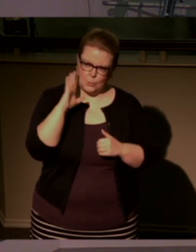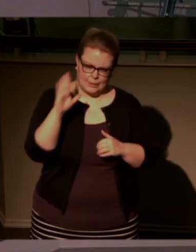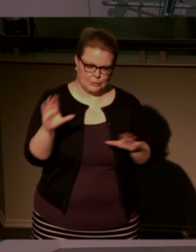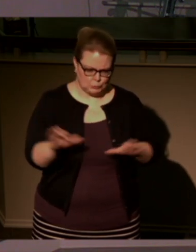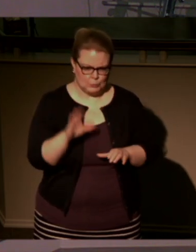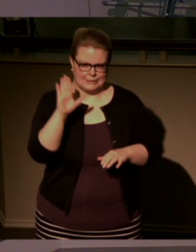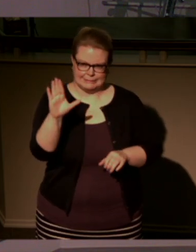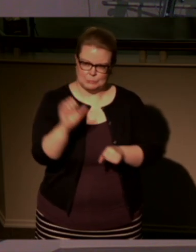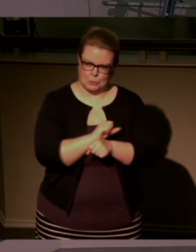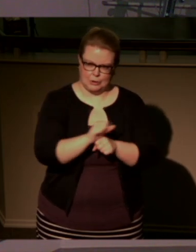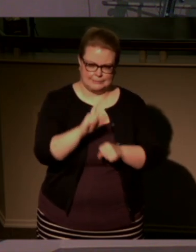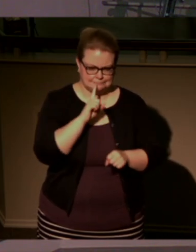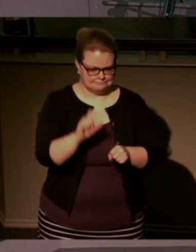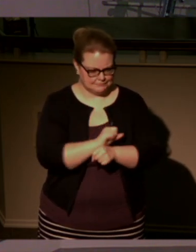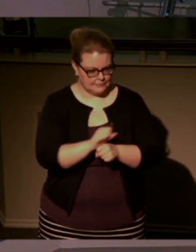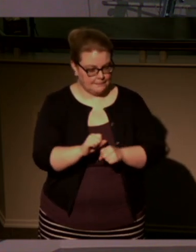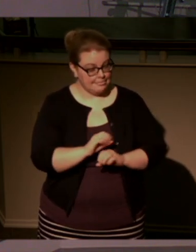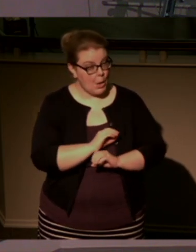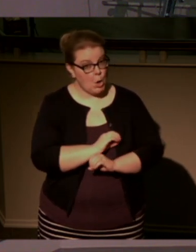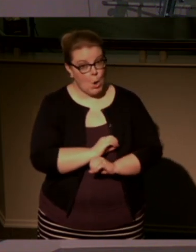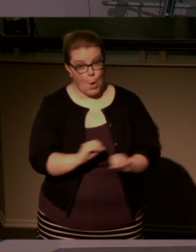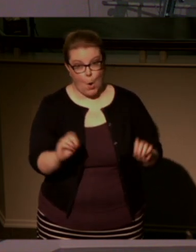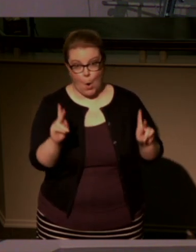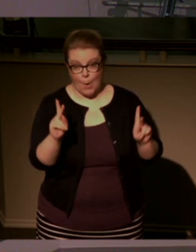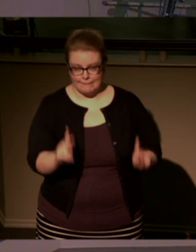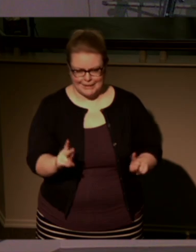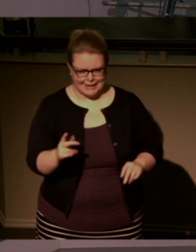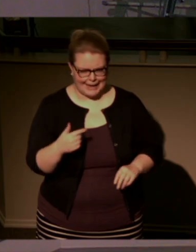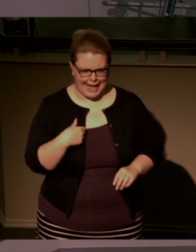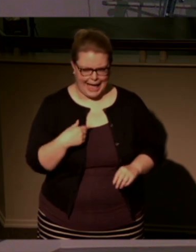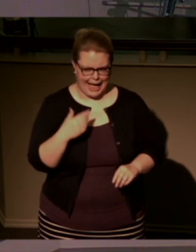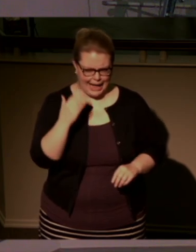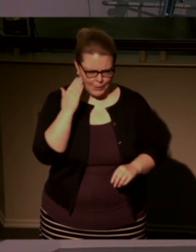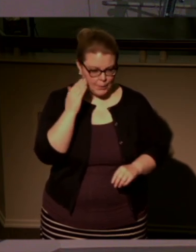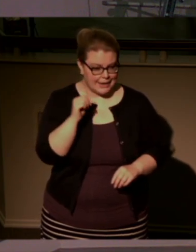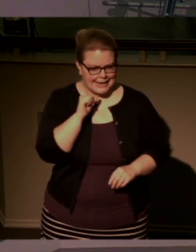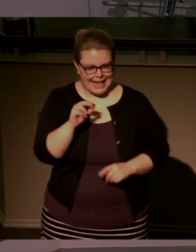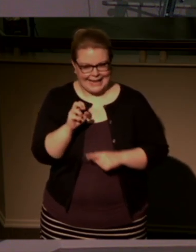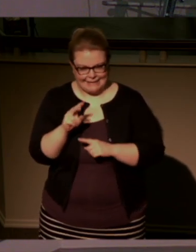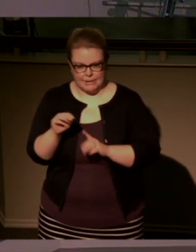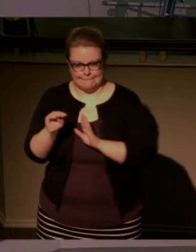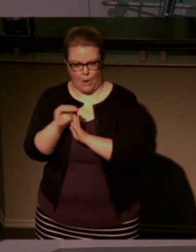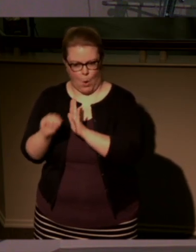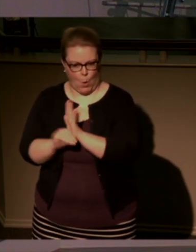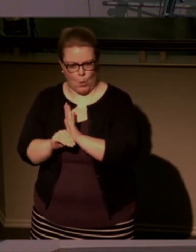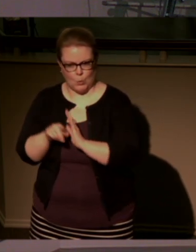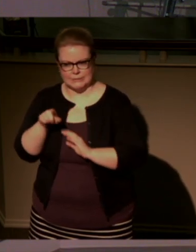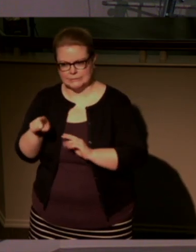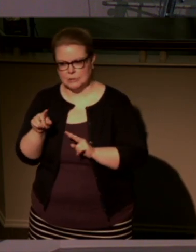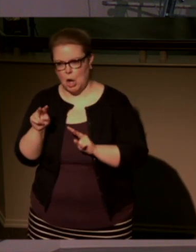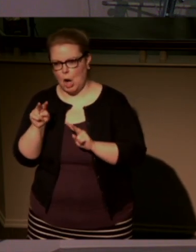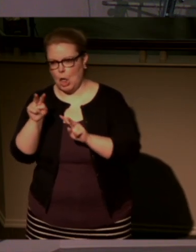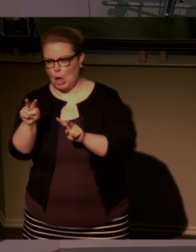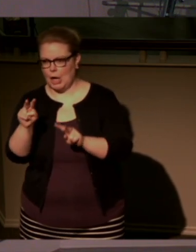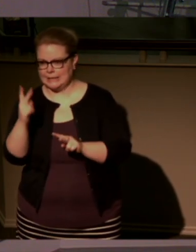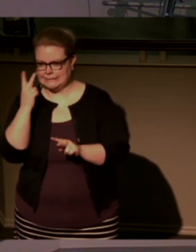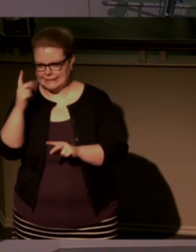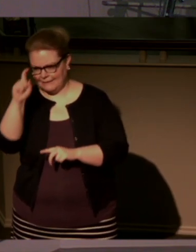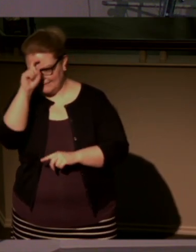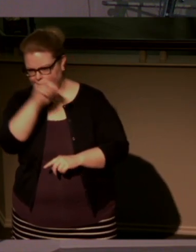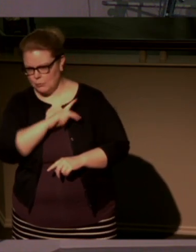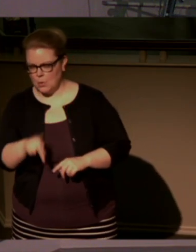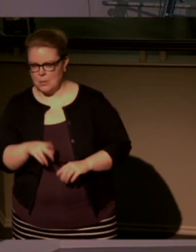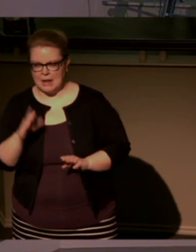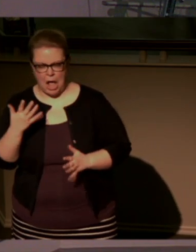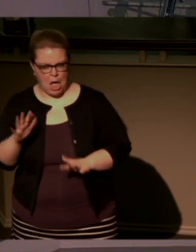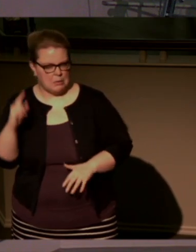move. Nobody, and I'm pretty convinced, not even Moses, was standing watching Pharaoh come in and was thinking, you know, I bet what God